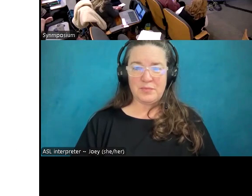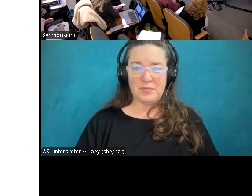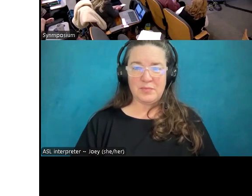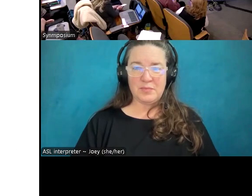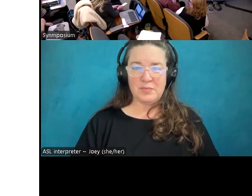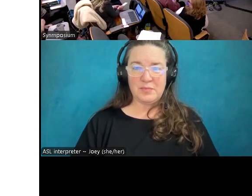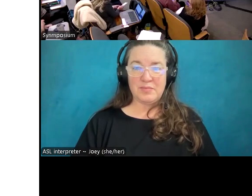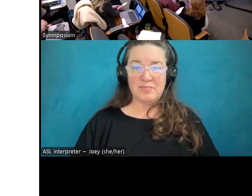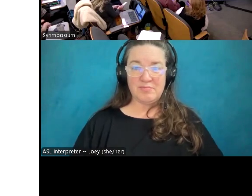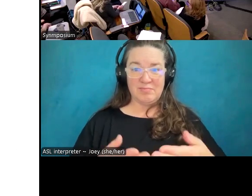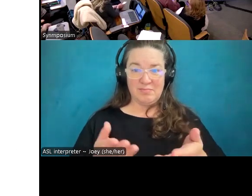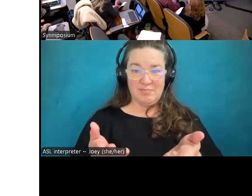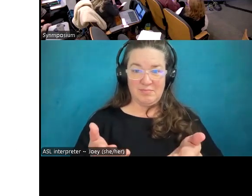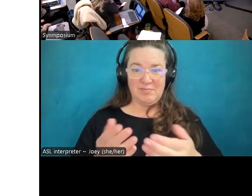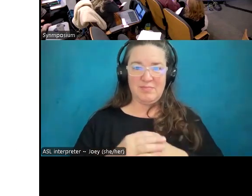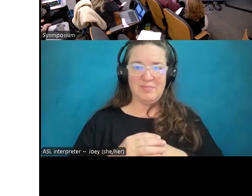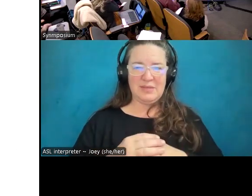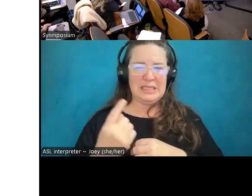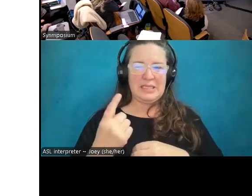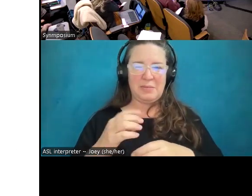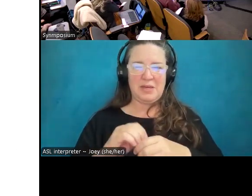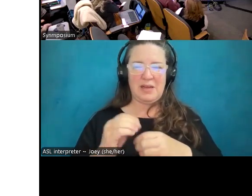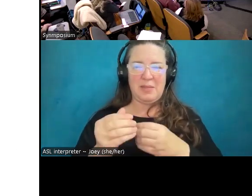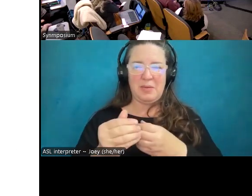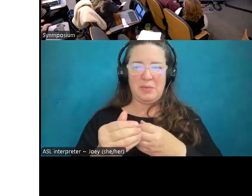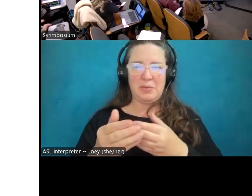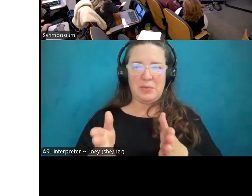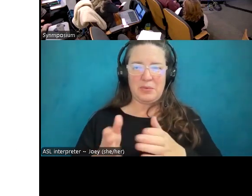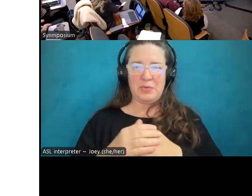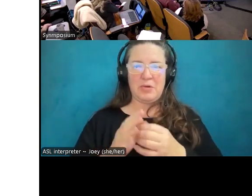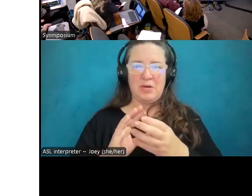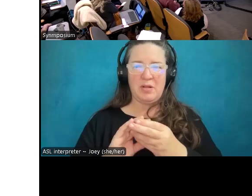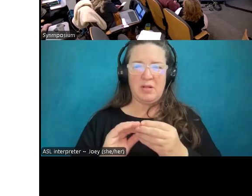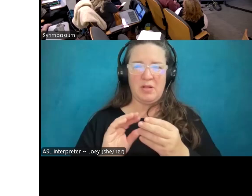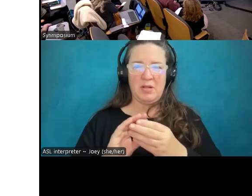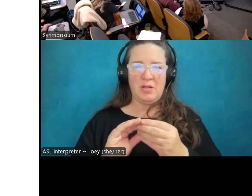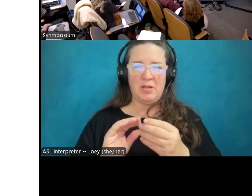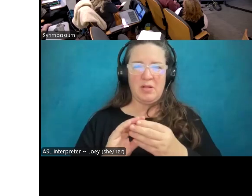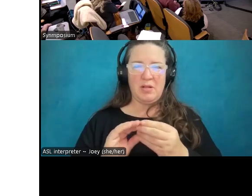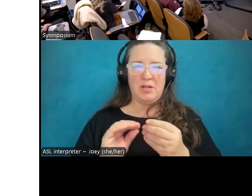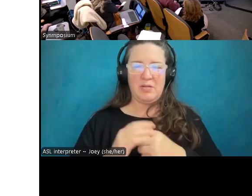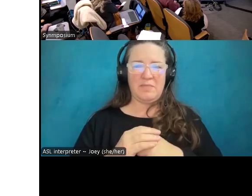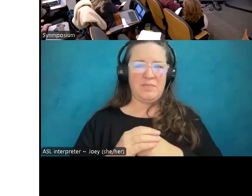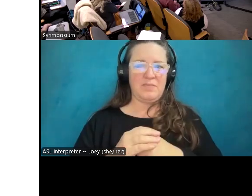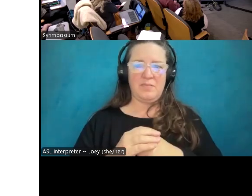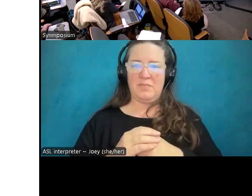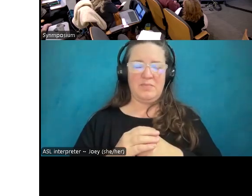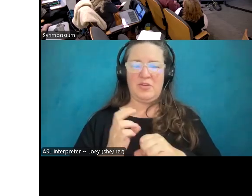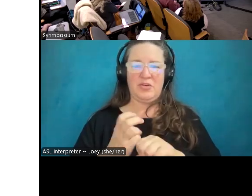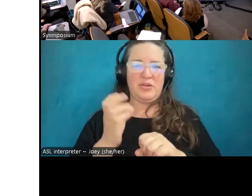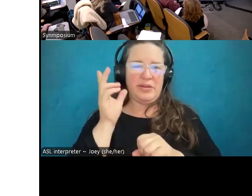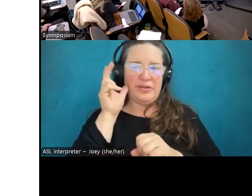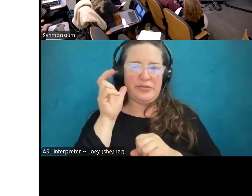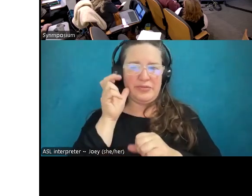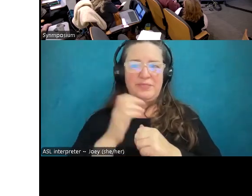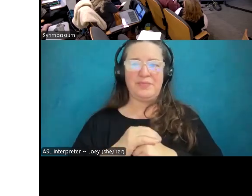Yes. What do we know about the possibility that everyone may have long COVID? As in, if it's